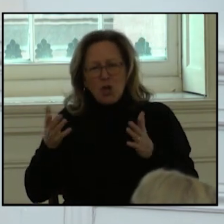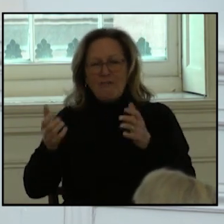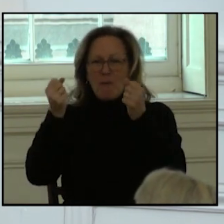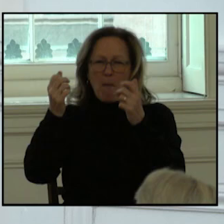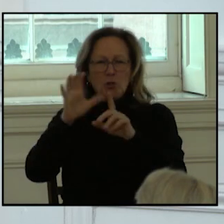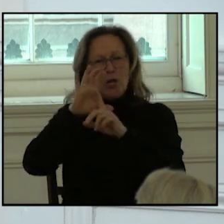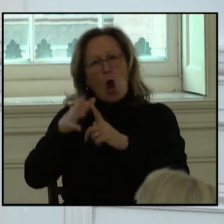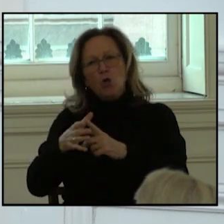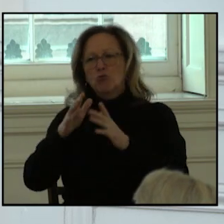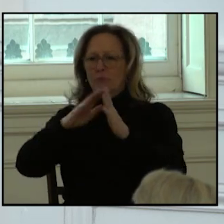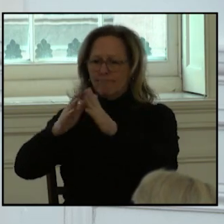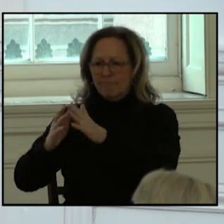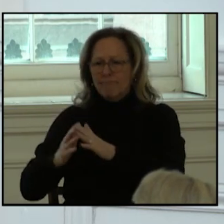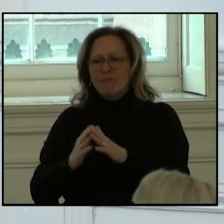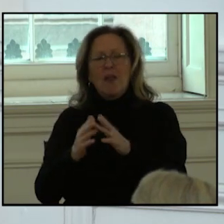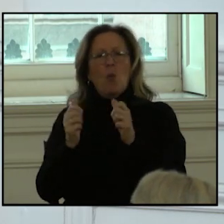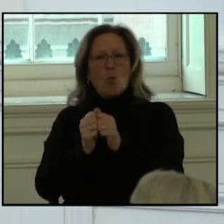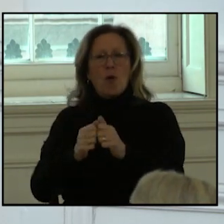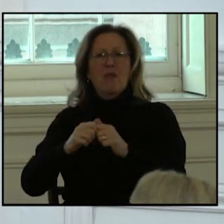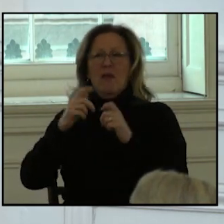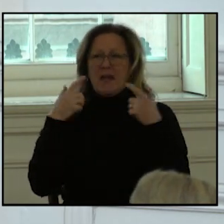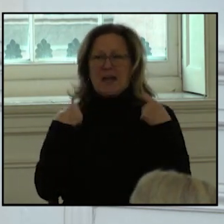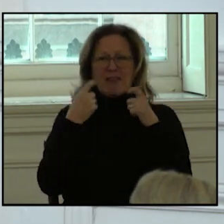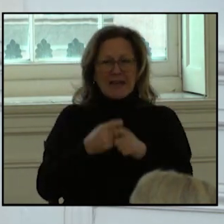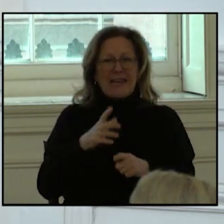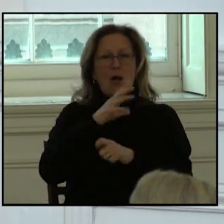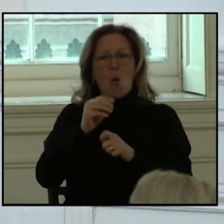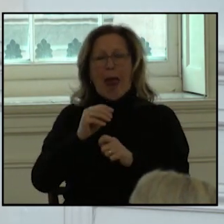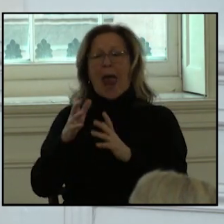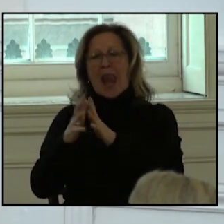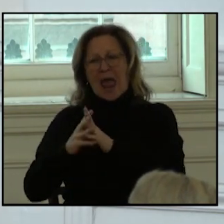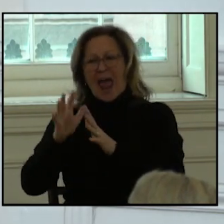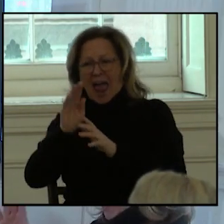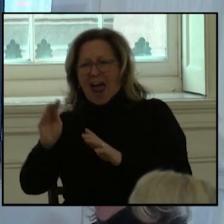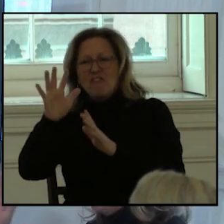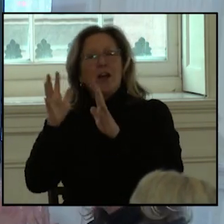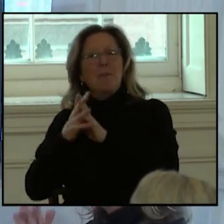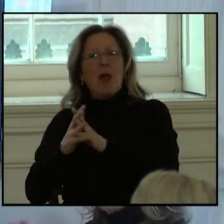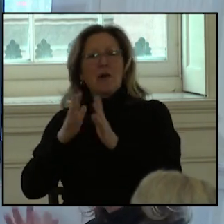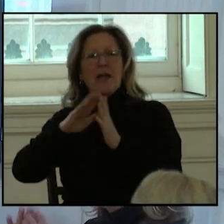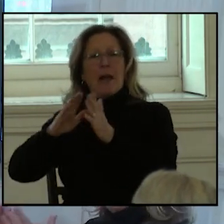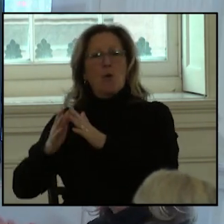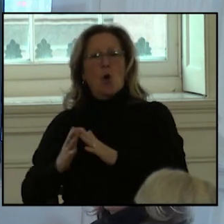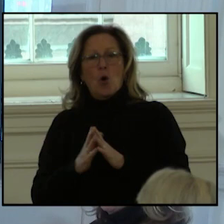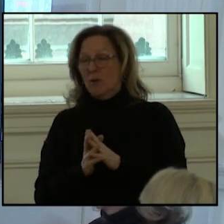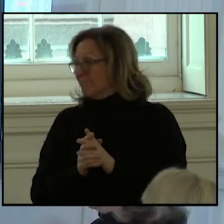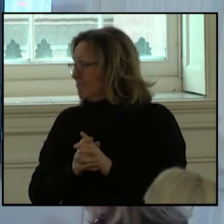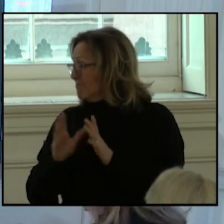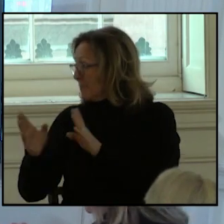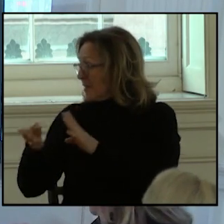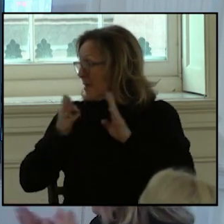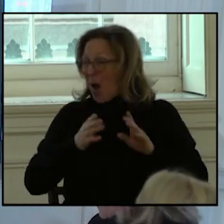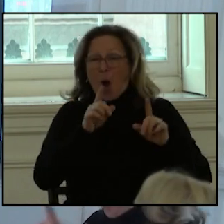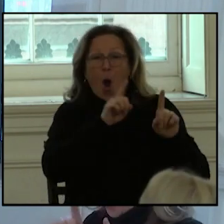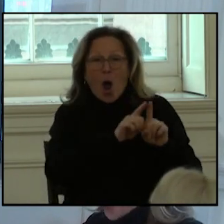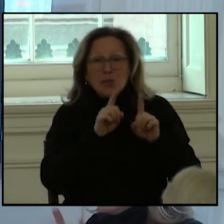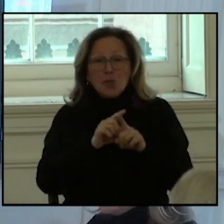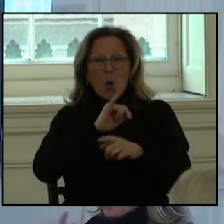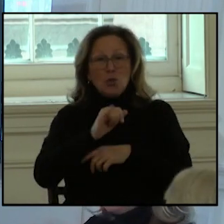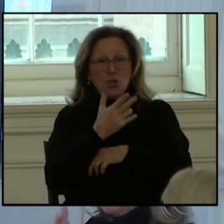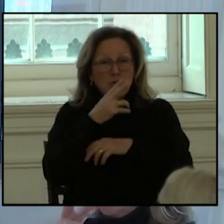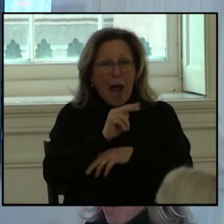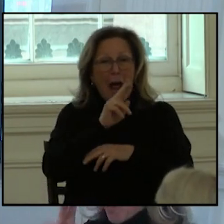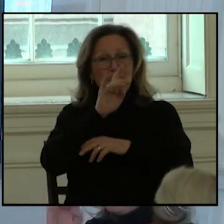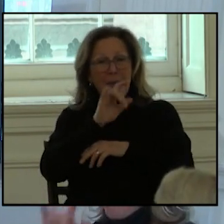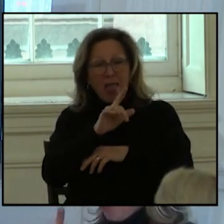of African-American and Latino neighborhoods. And last and definitely not least is Mr. John Mills. He is a